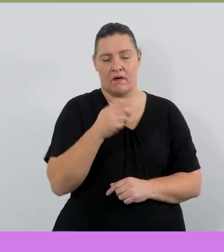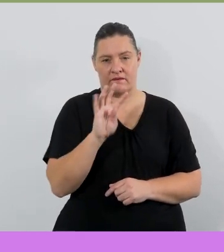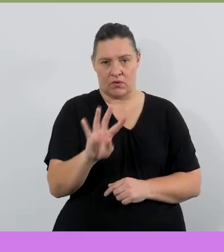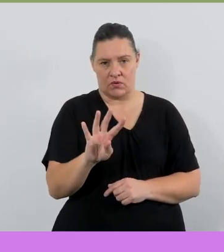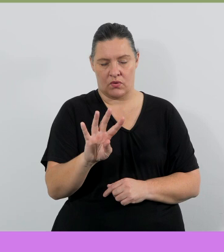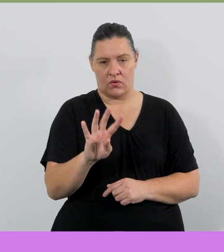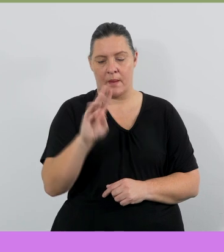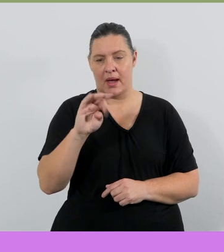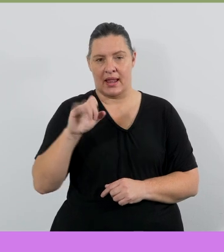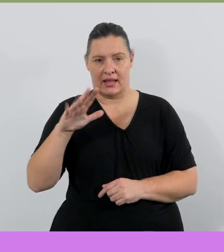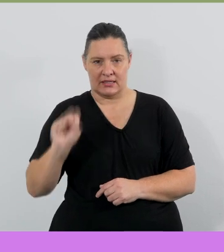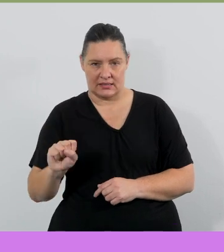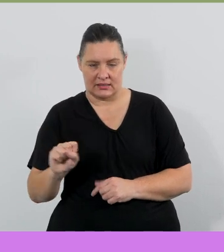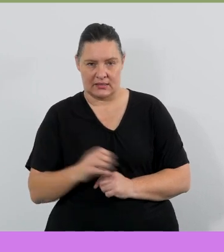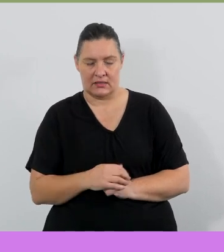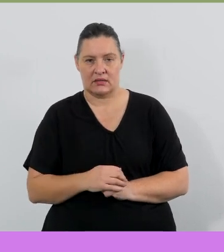5,4 miles